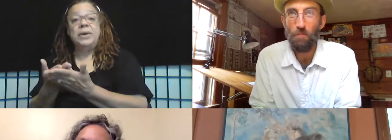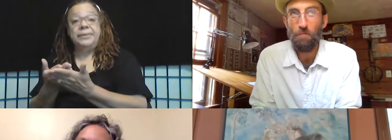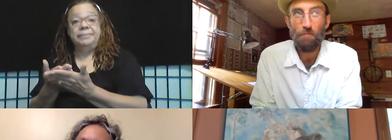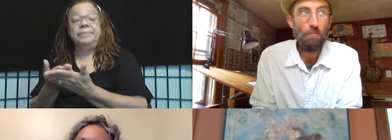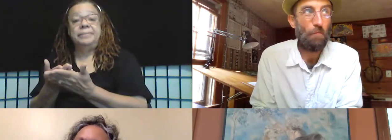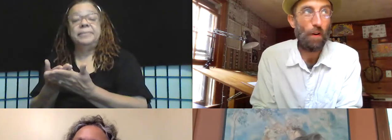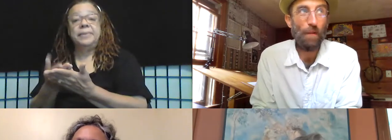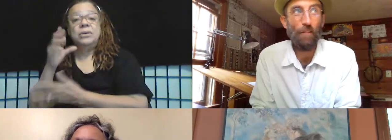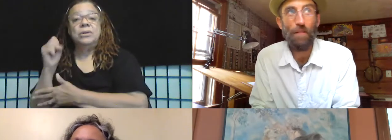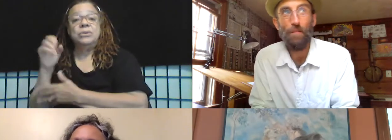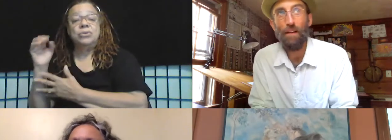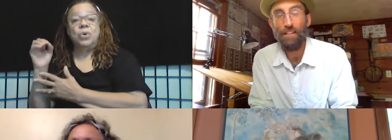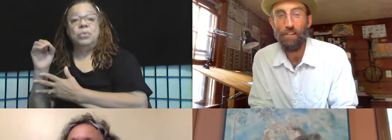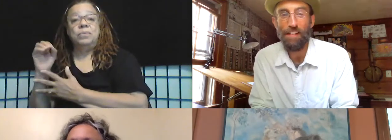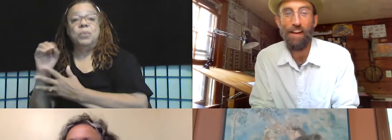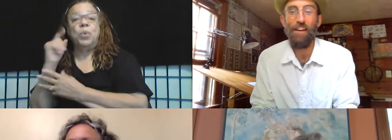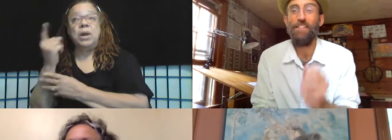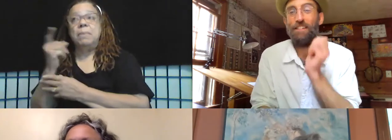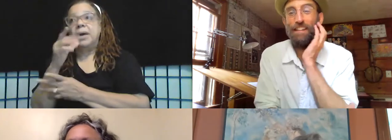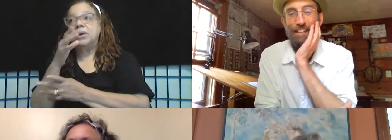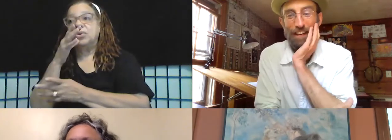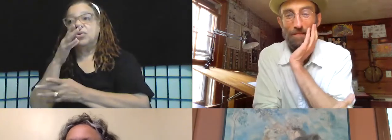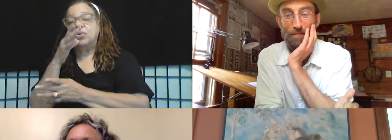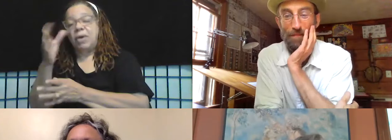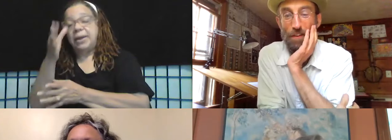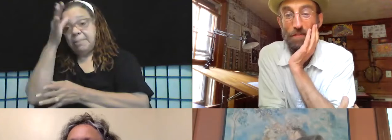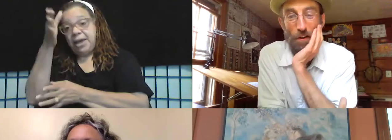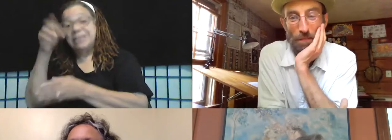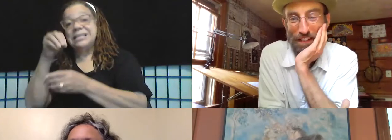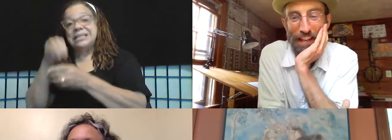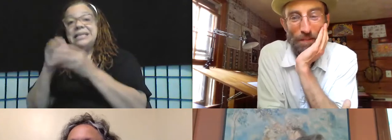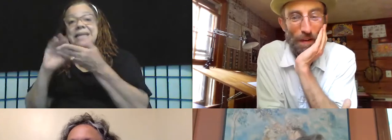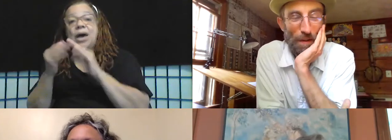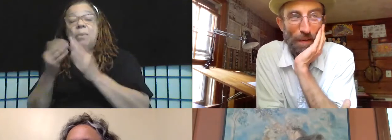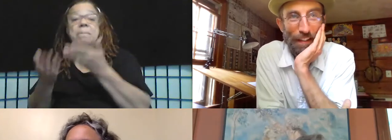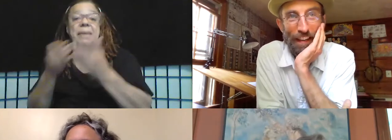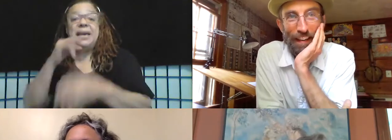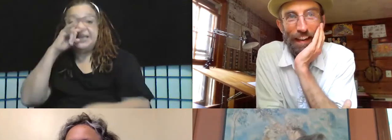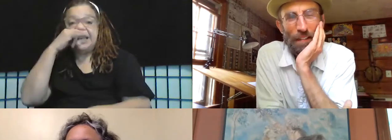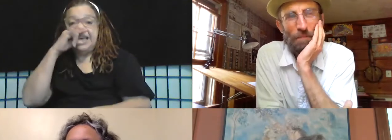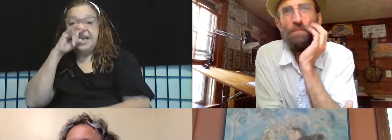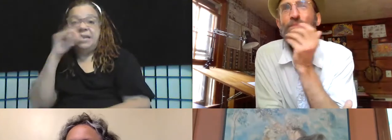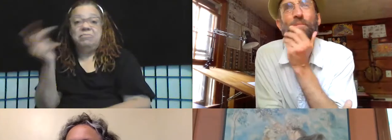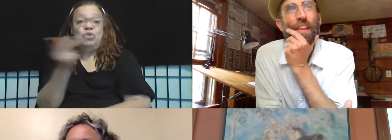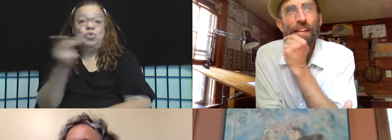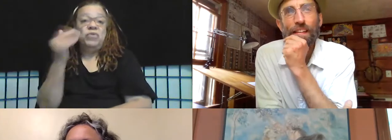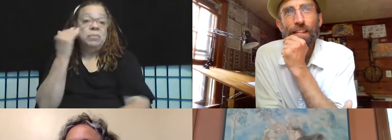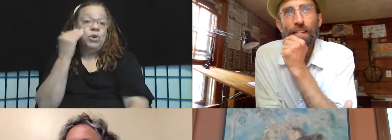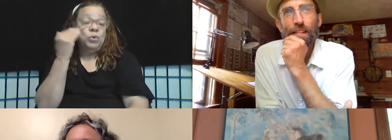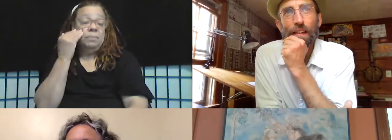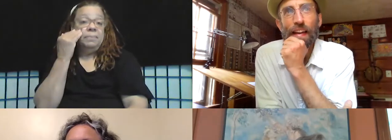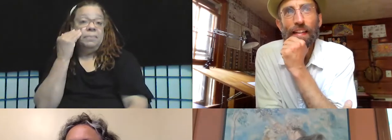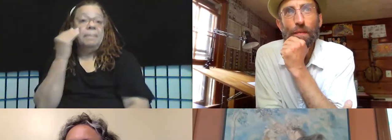with one of my grandparents here in town, actually. Wow. Could have known him as a kid, maybe, but